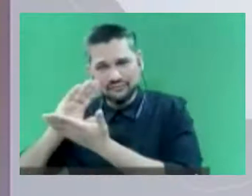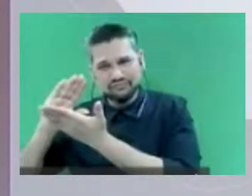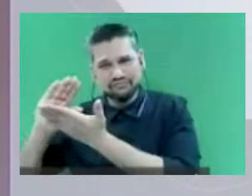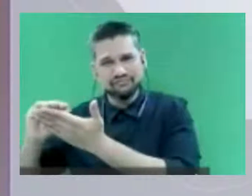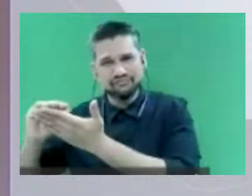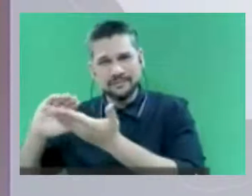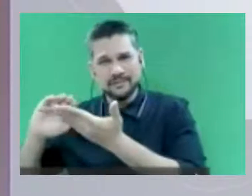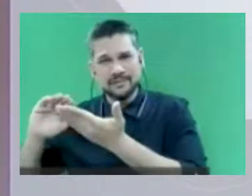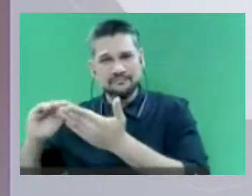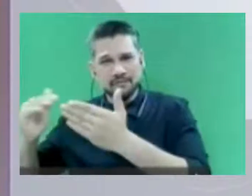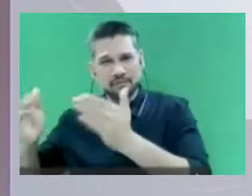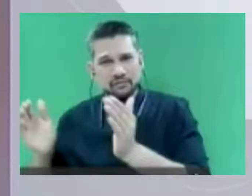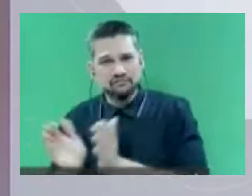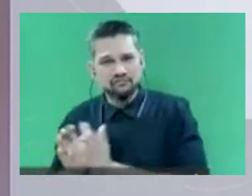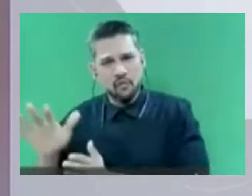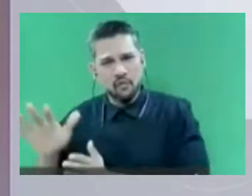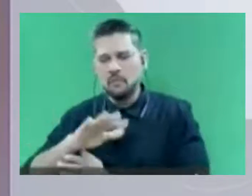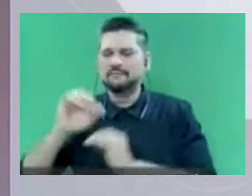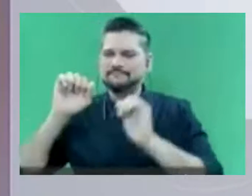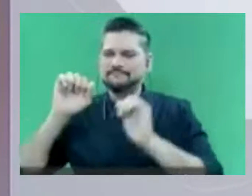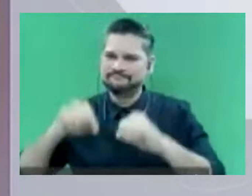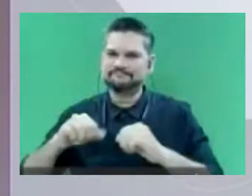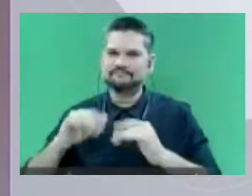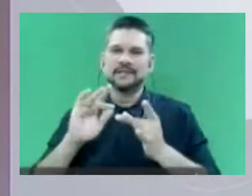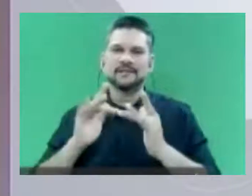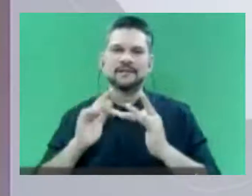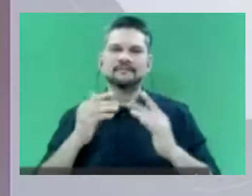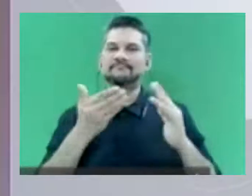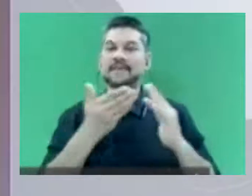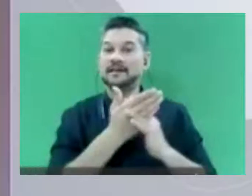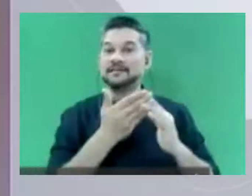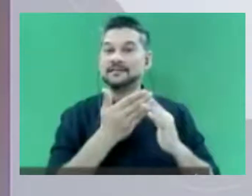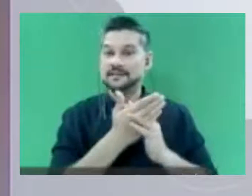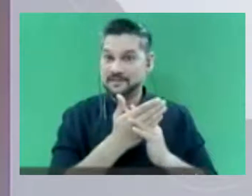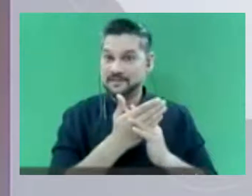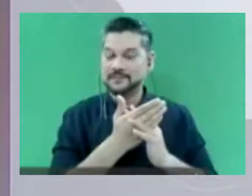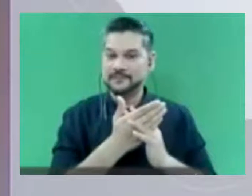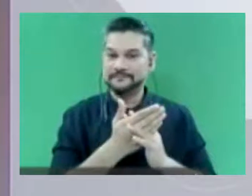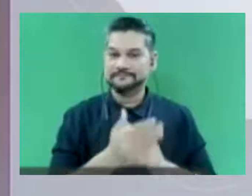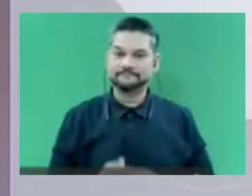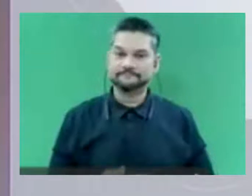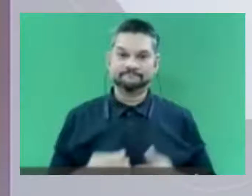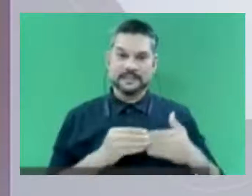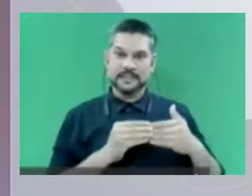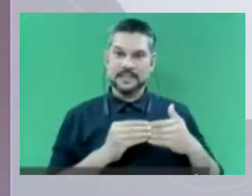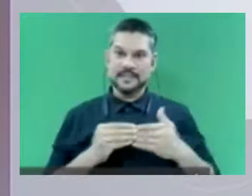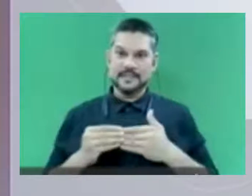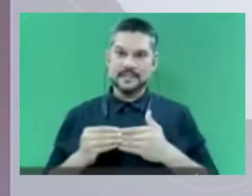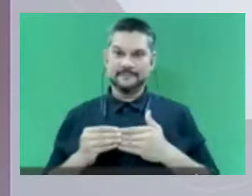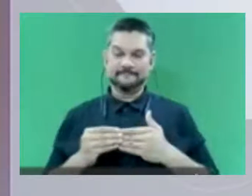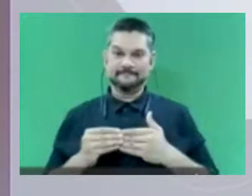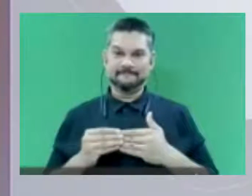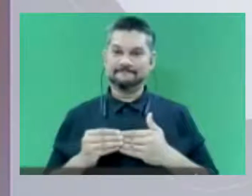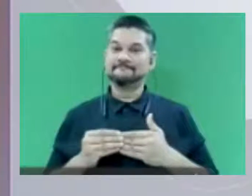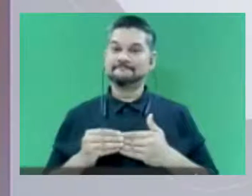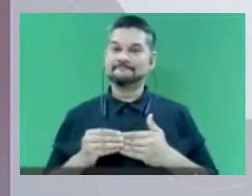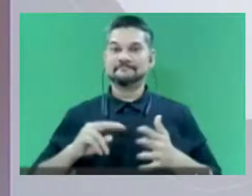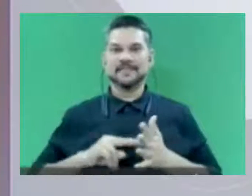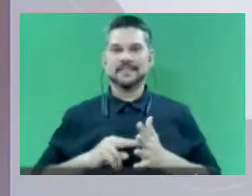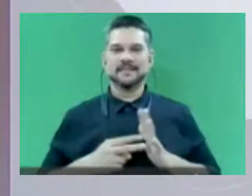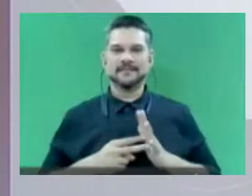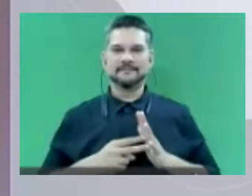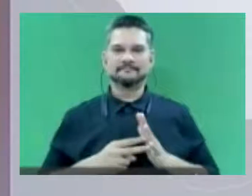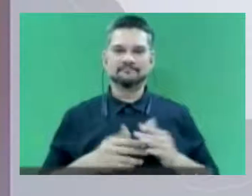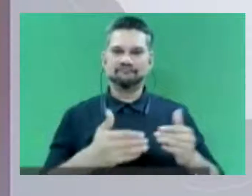part of the process. To me, leadership is about serving the community. And when you serve the community, it's about